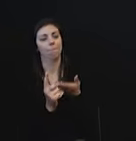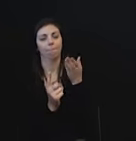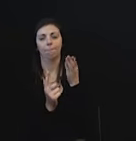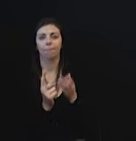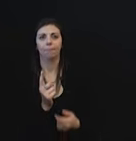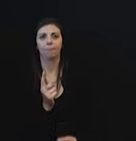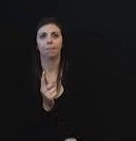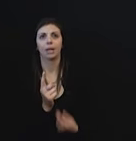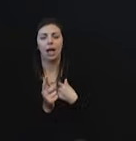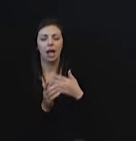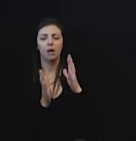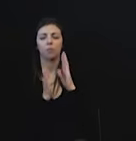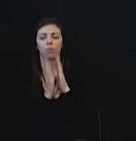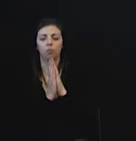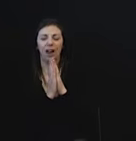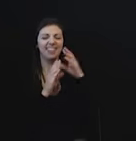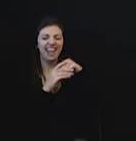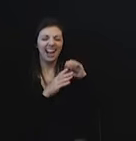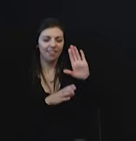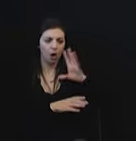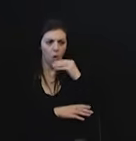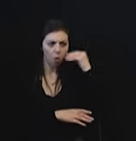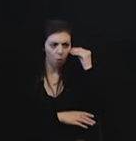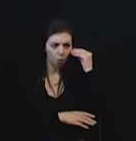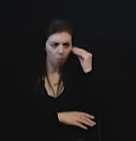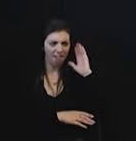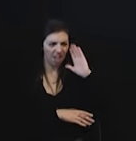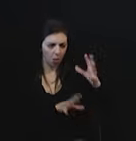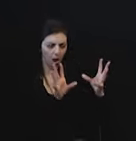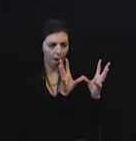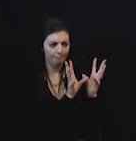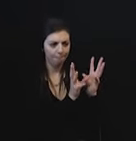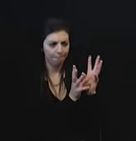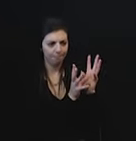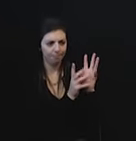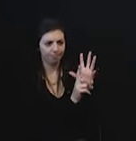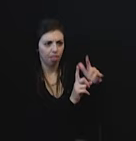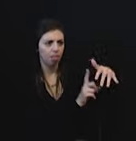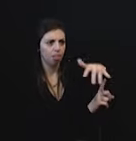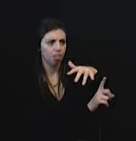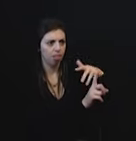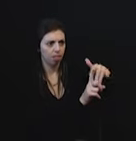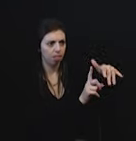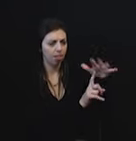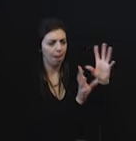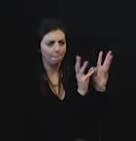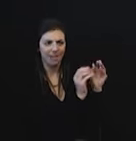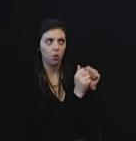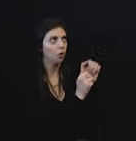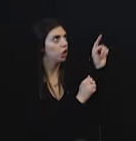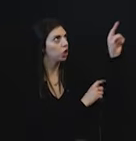God, I pray in their homes they would have a meeting with you. I pray in their schools they would have a meeting with you.